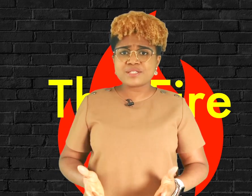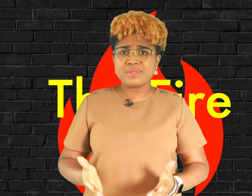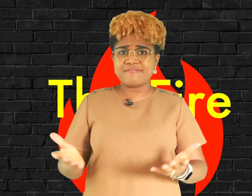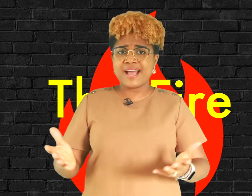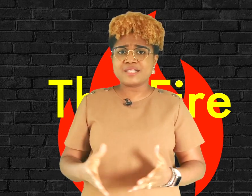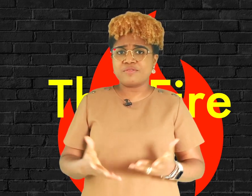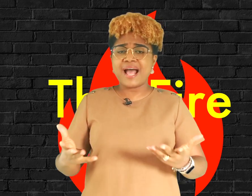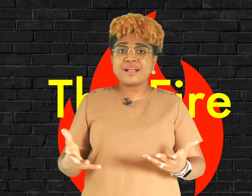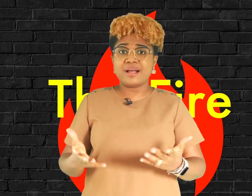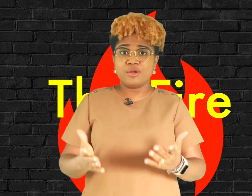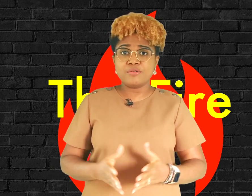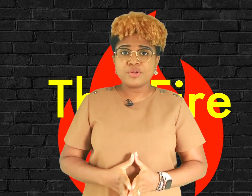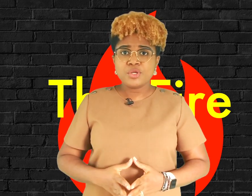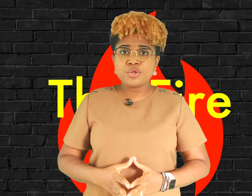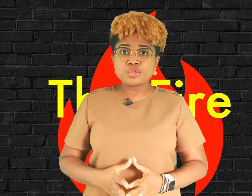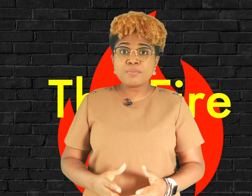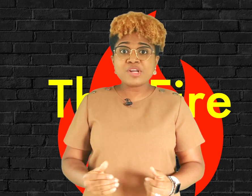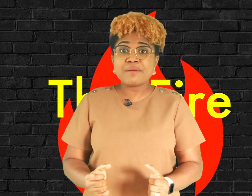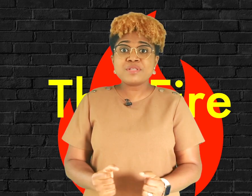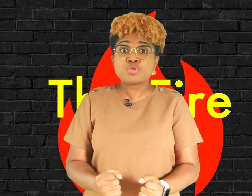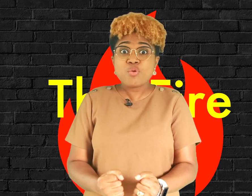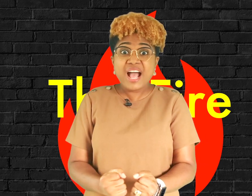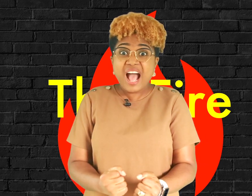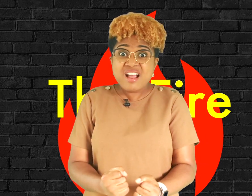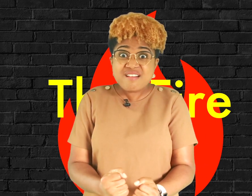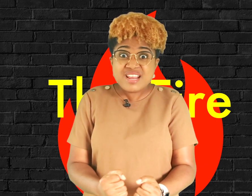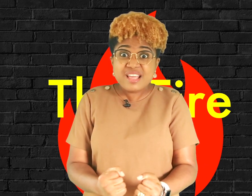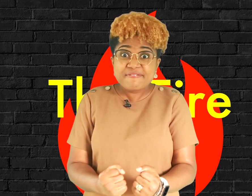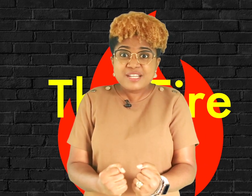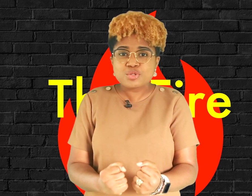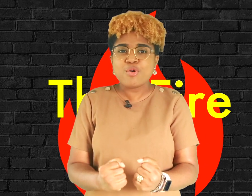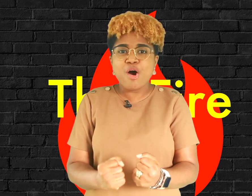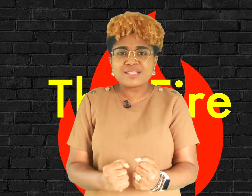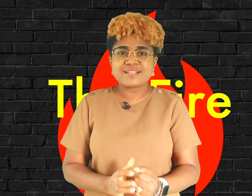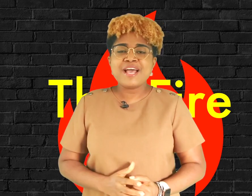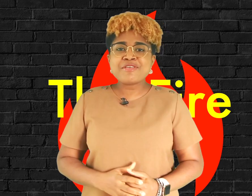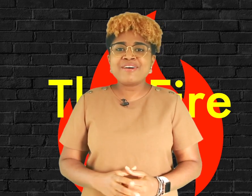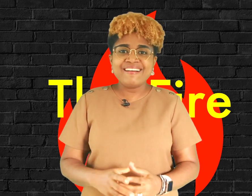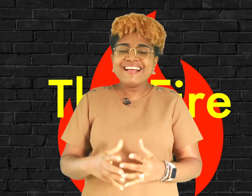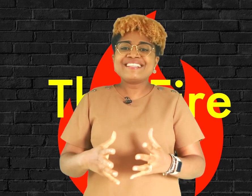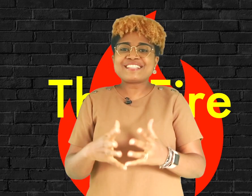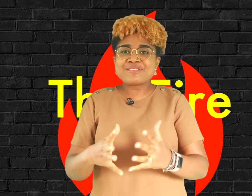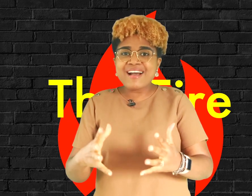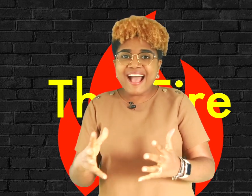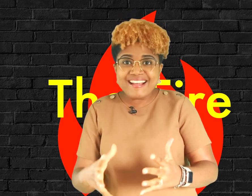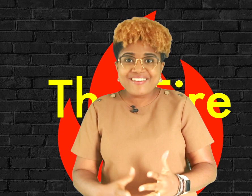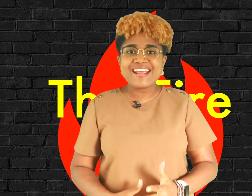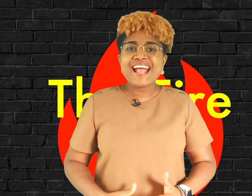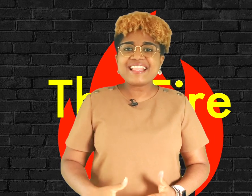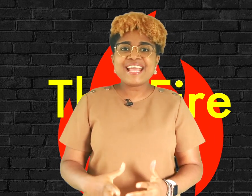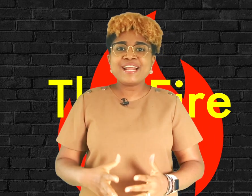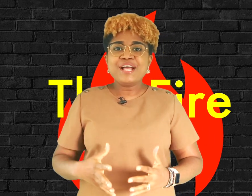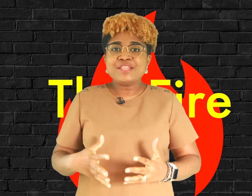the case with the fires of anger and love? You know, someone can be so angry, they're feeling so hot, you know? They're so